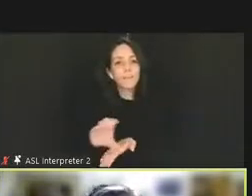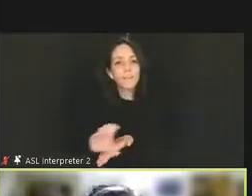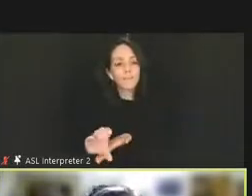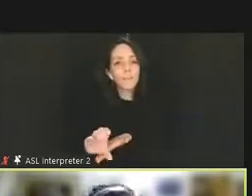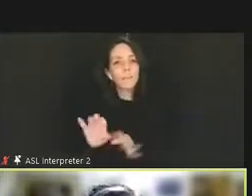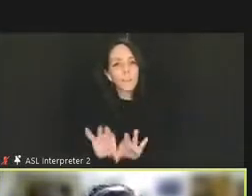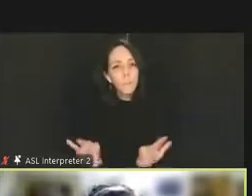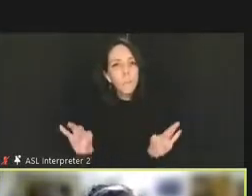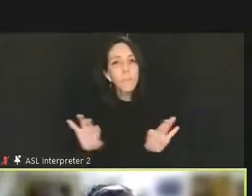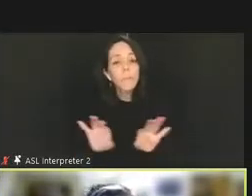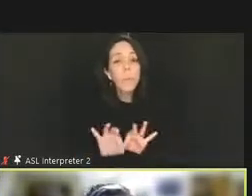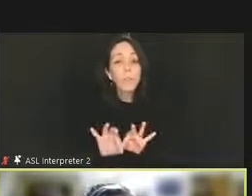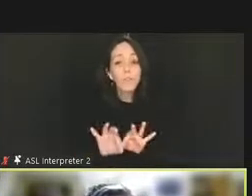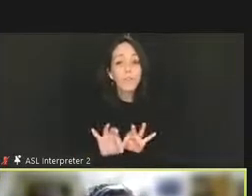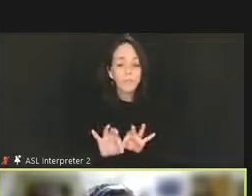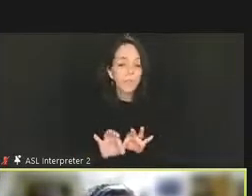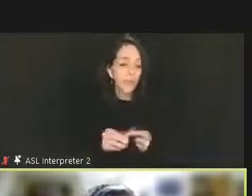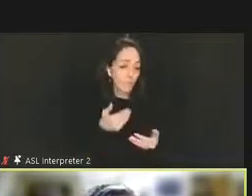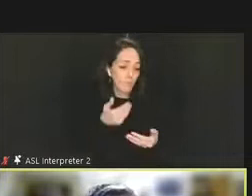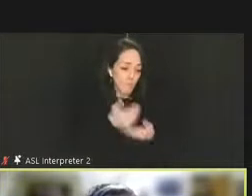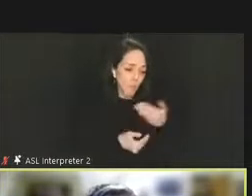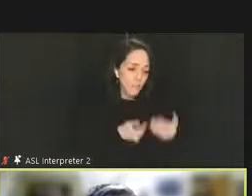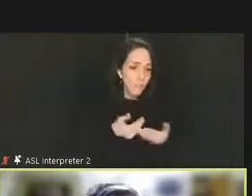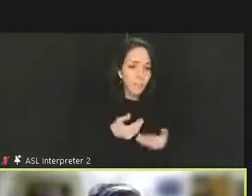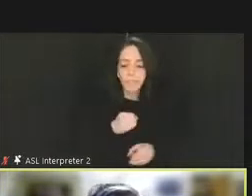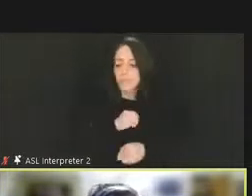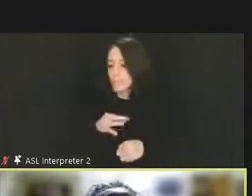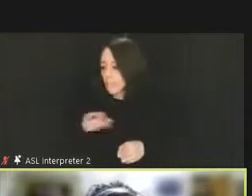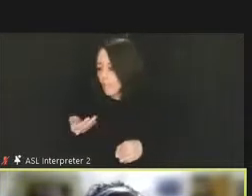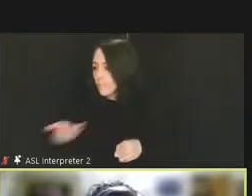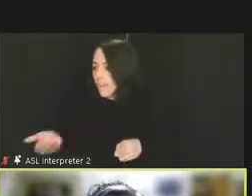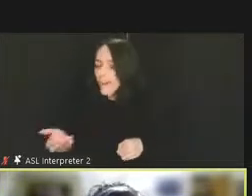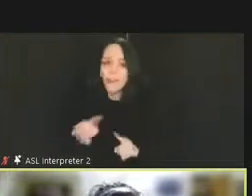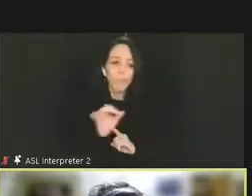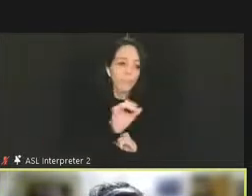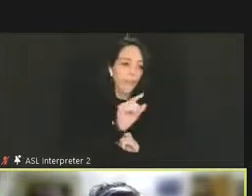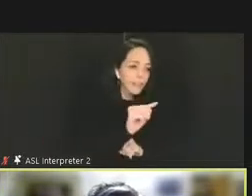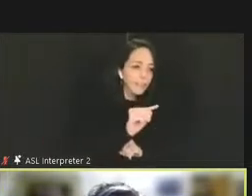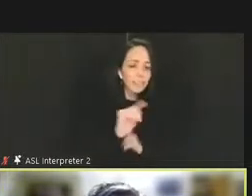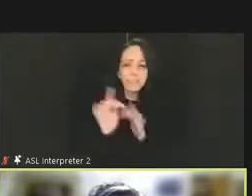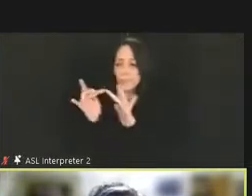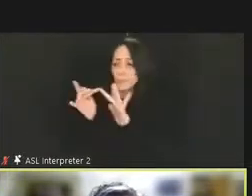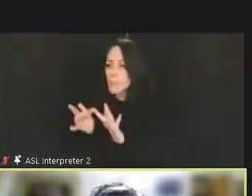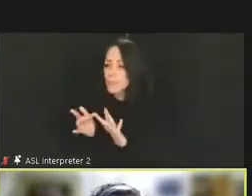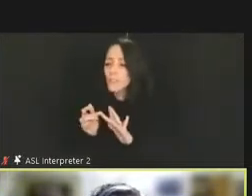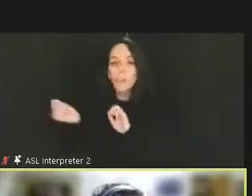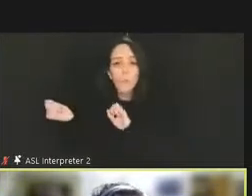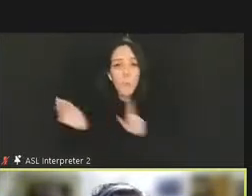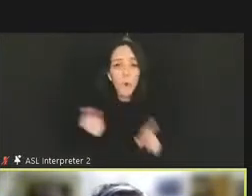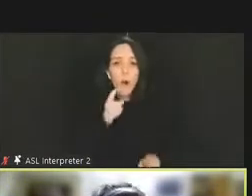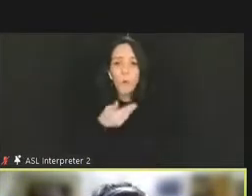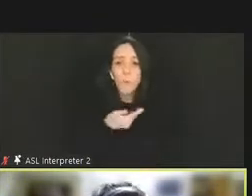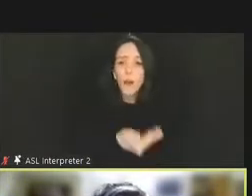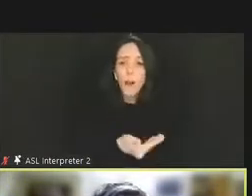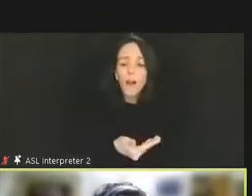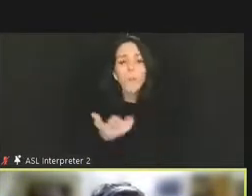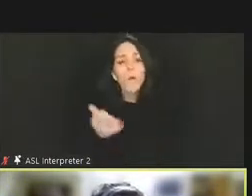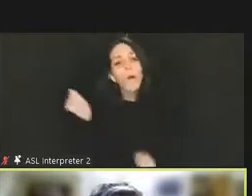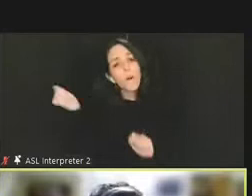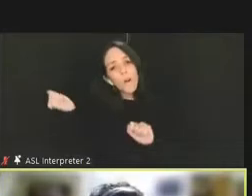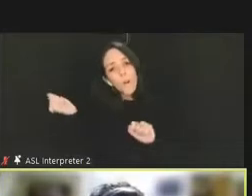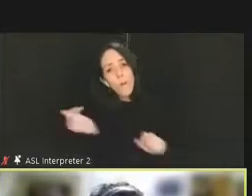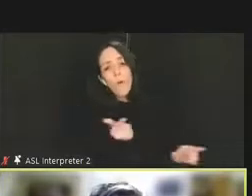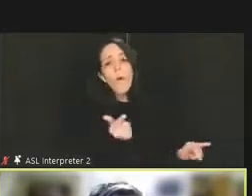the staff we hire, the IT, the website that we design, that all of that